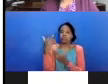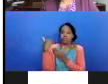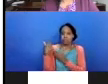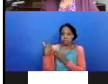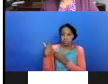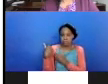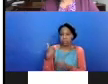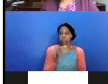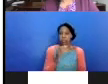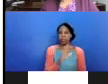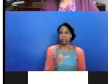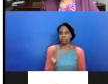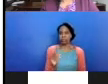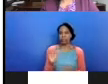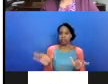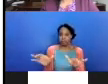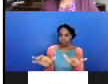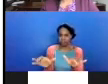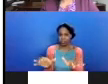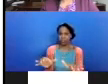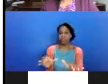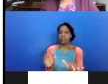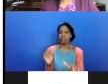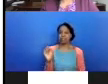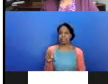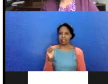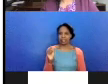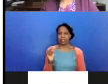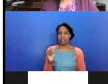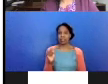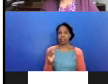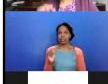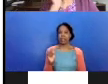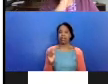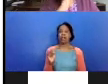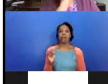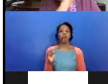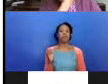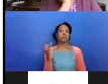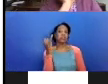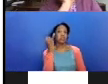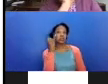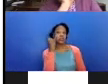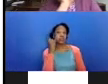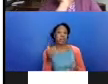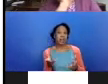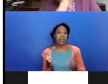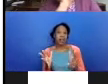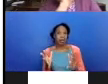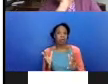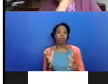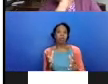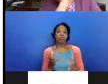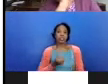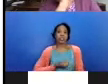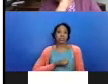where I can allow the guys to talk responsibly about being harmed, that is actually a gateway to